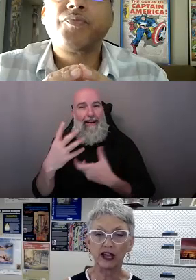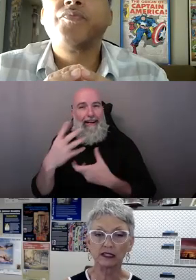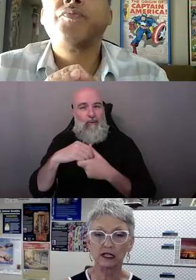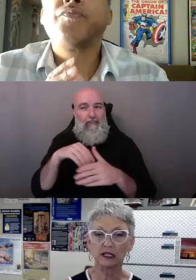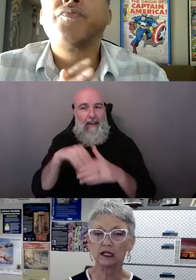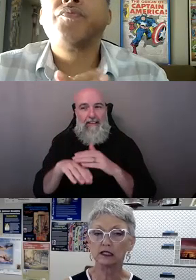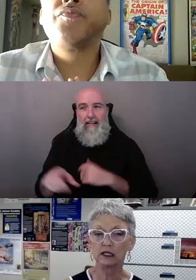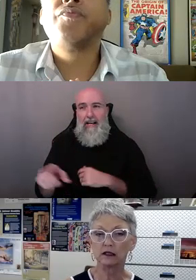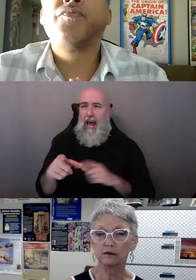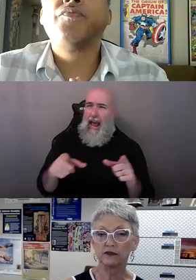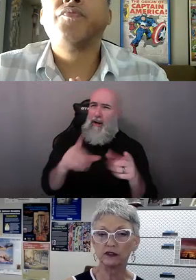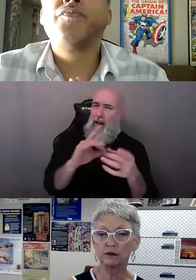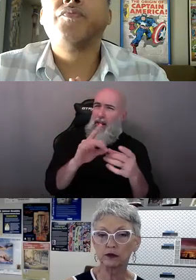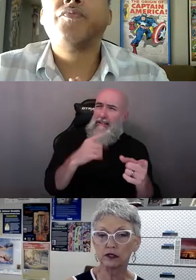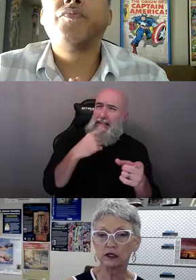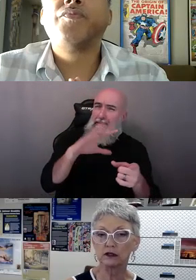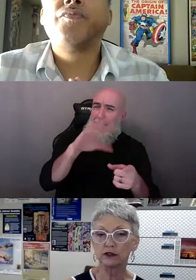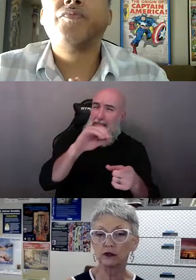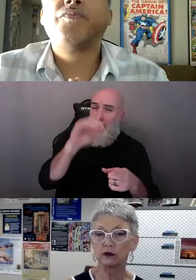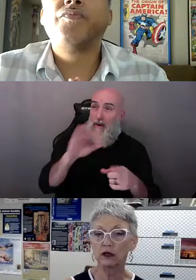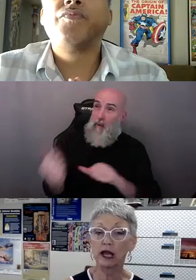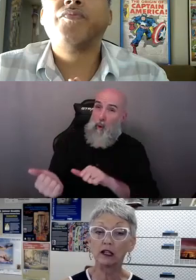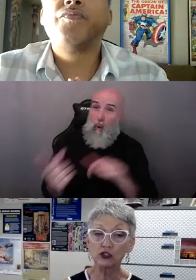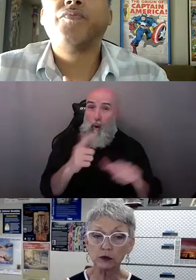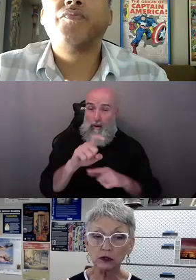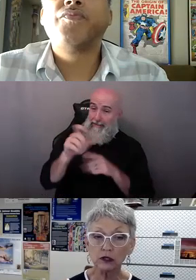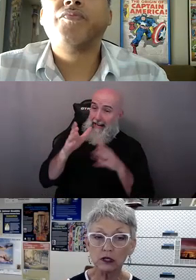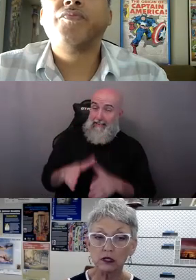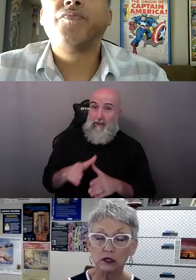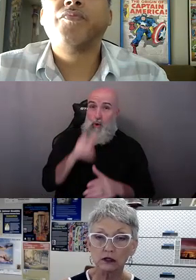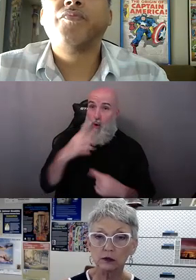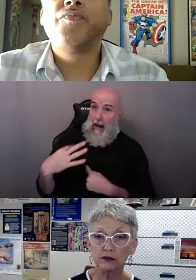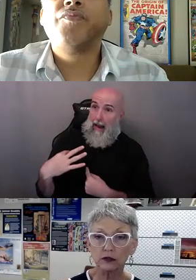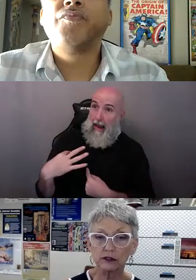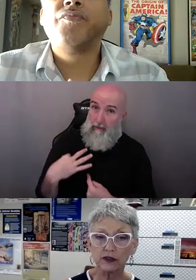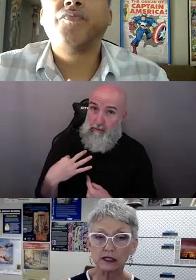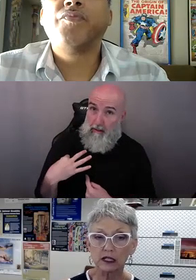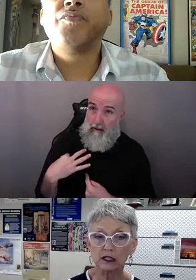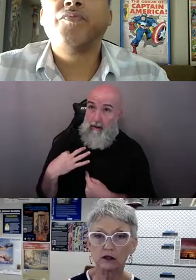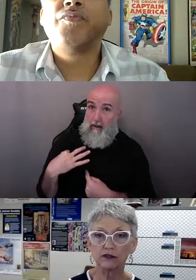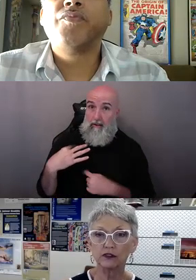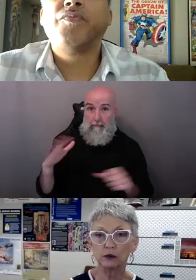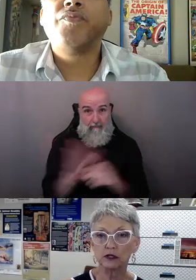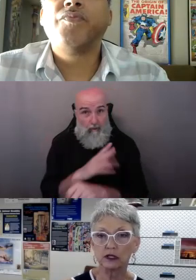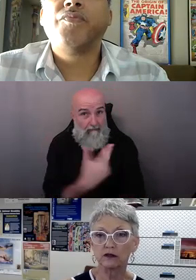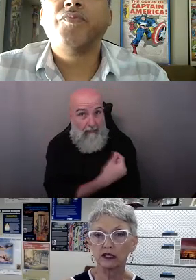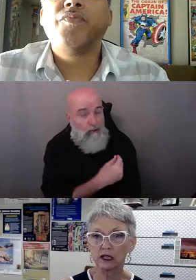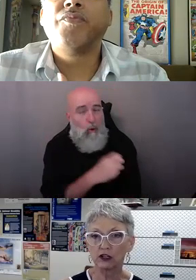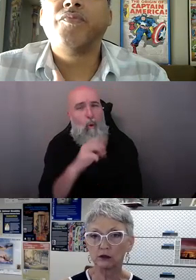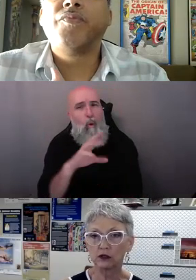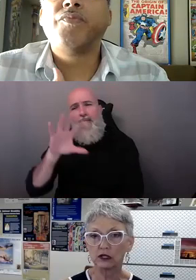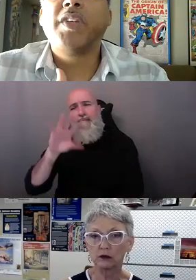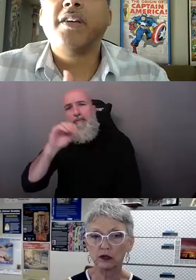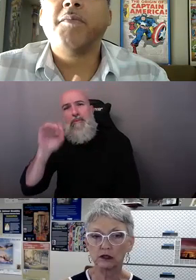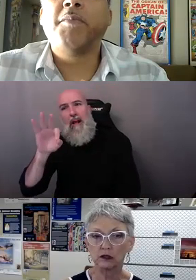are fully vaccinated, is it 50% of who are eligible? to be fully vaccinated, or 50% of the